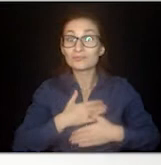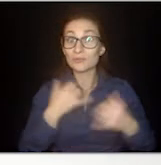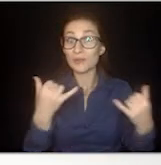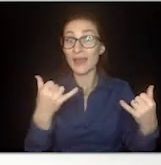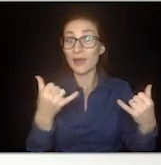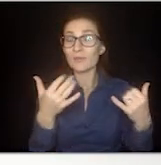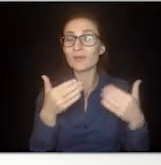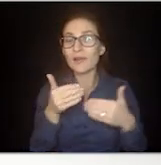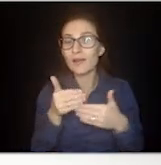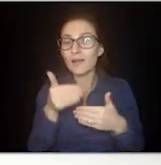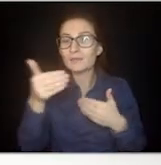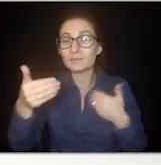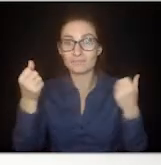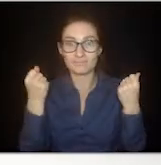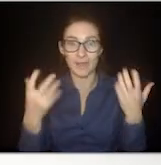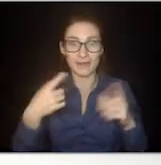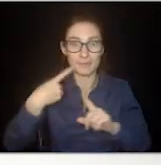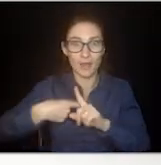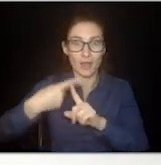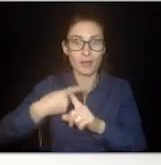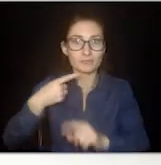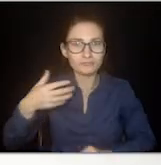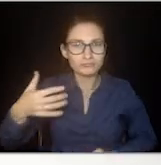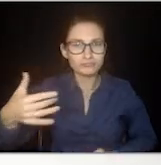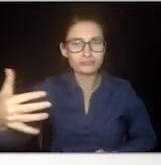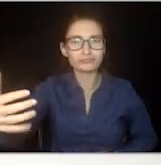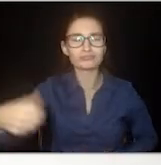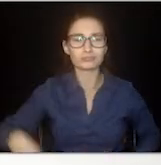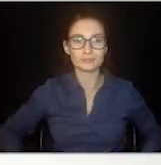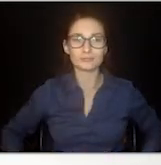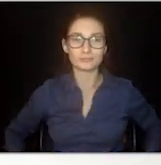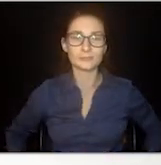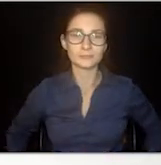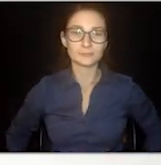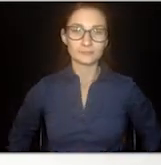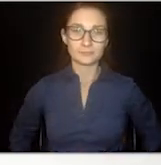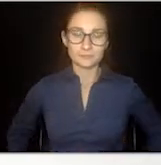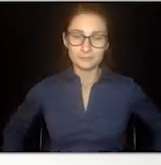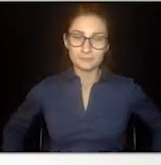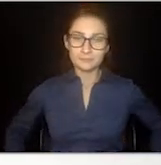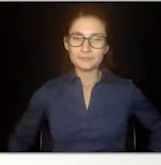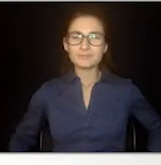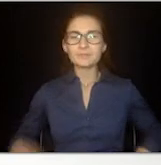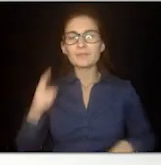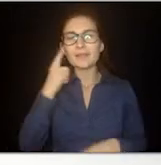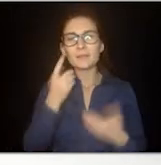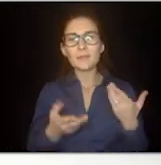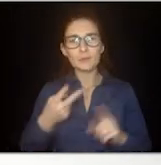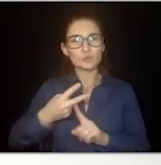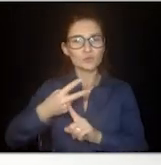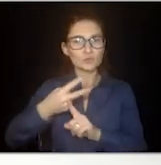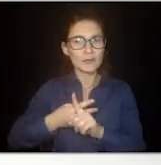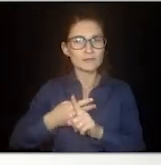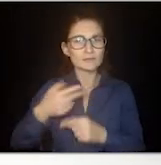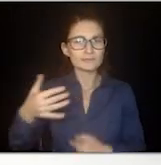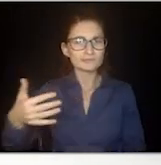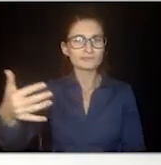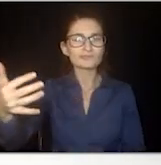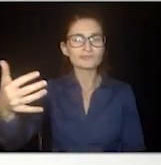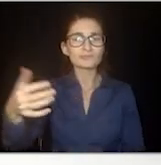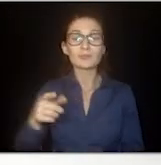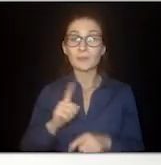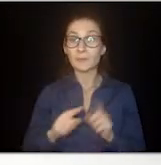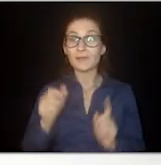could. So this is going to be months down the line. I think this one was 2 months.